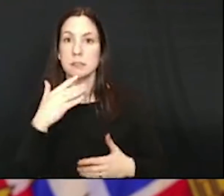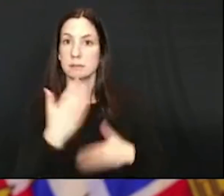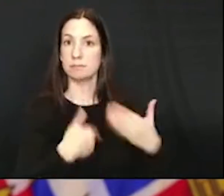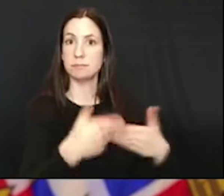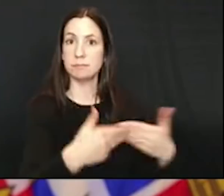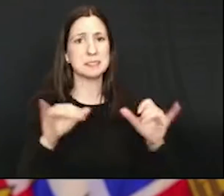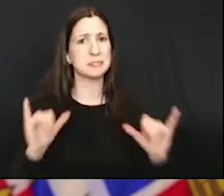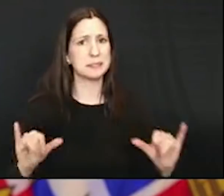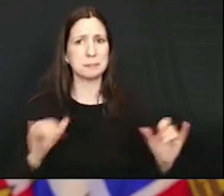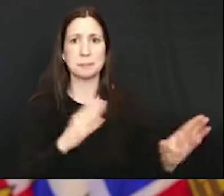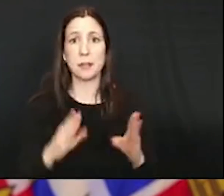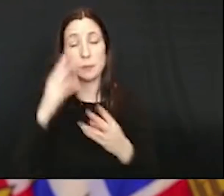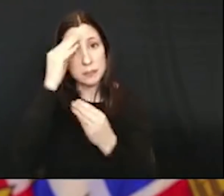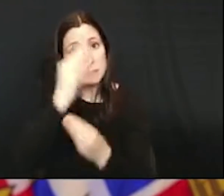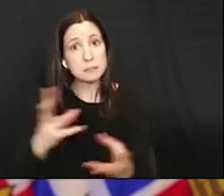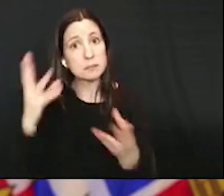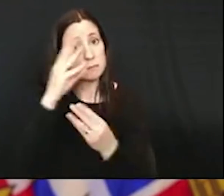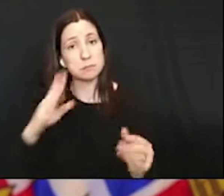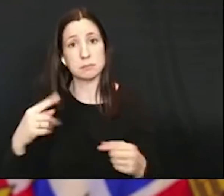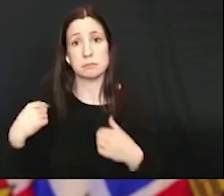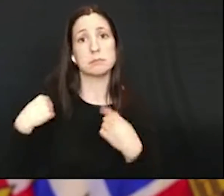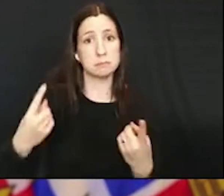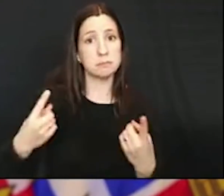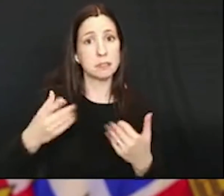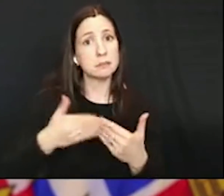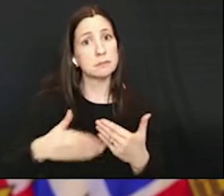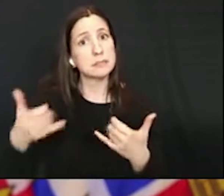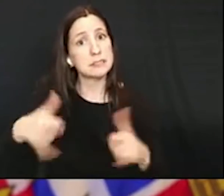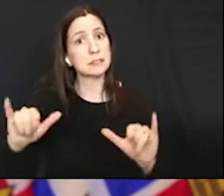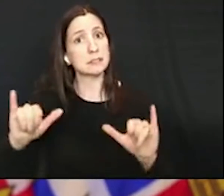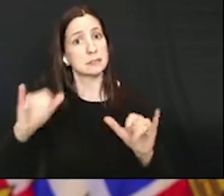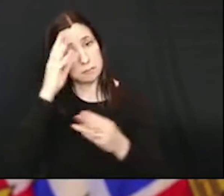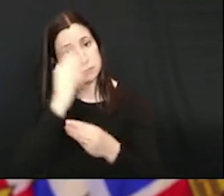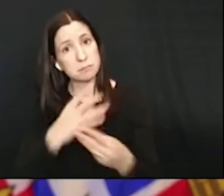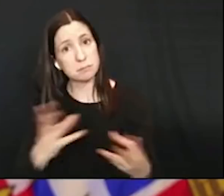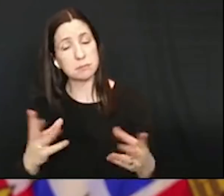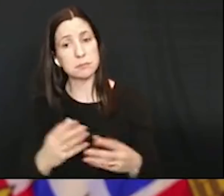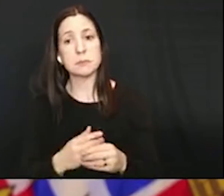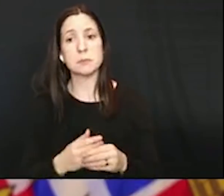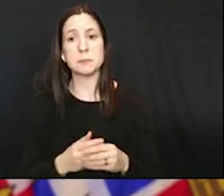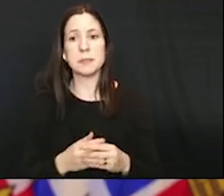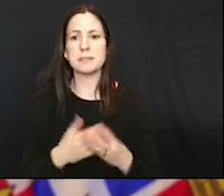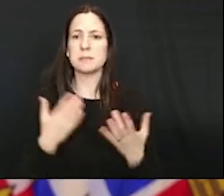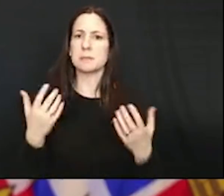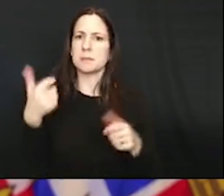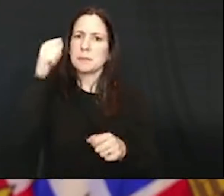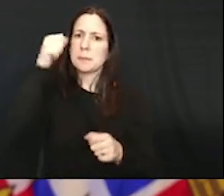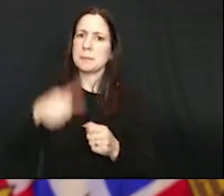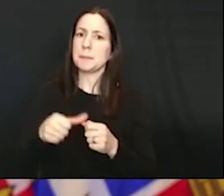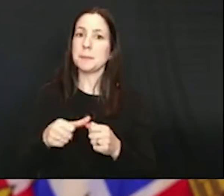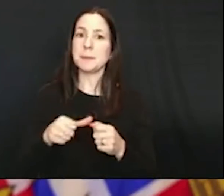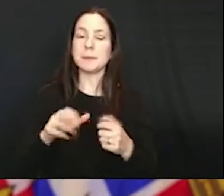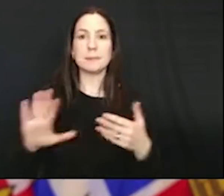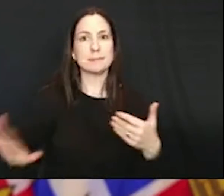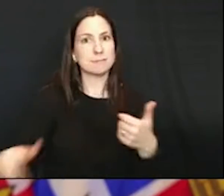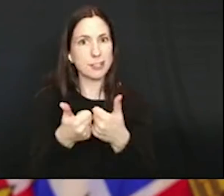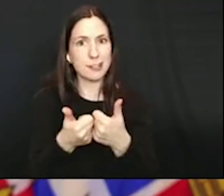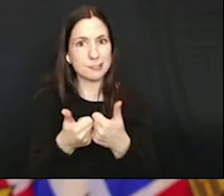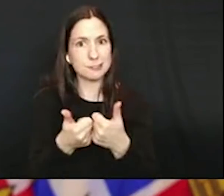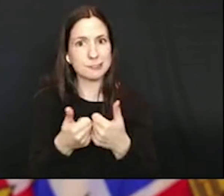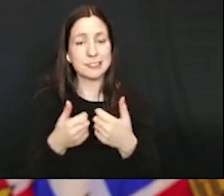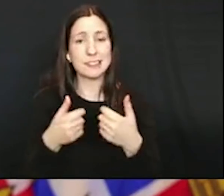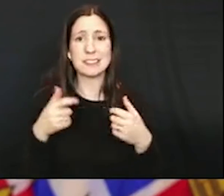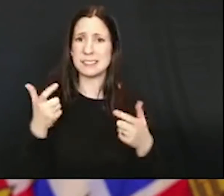as we go along. And it's been a challenge for all of us, and I think this is a grand